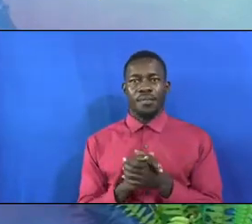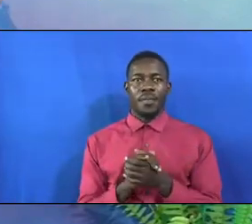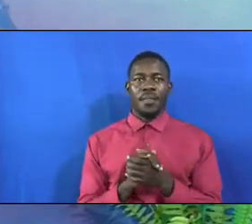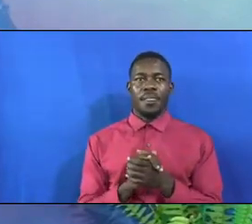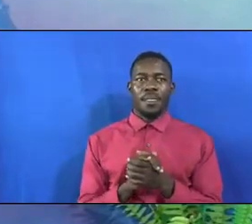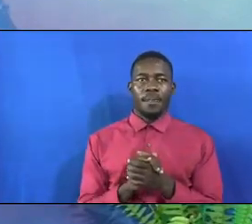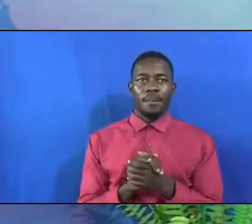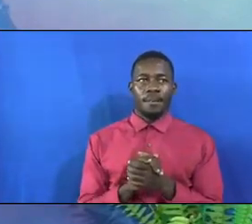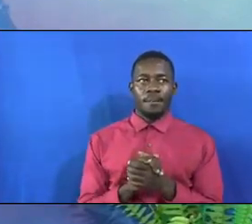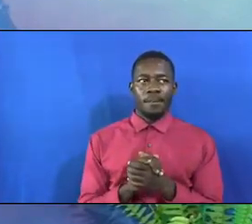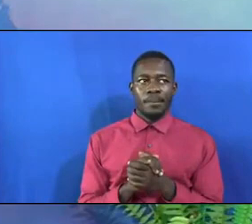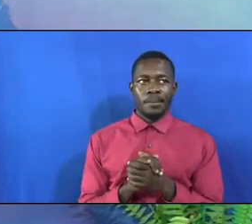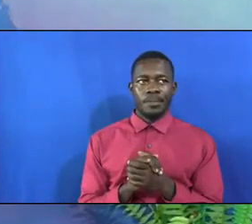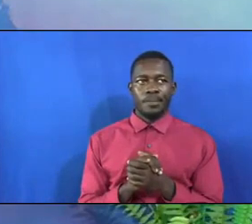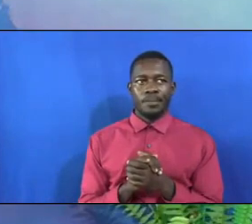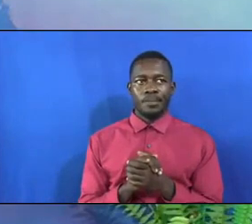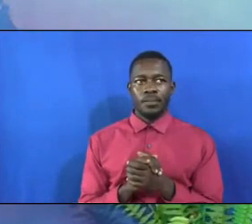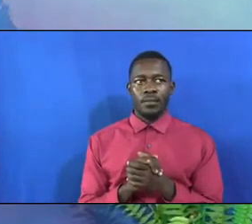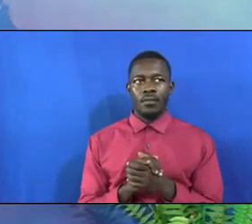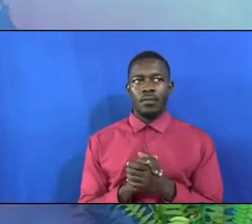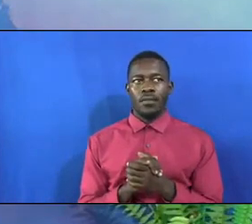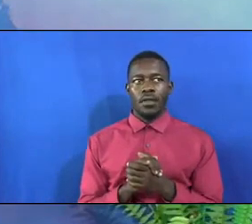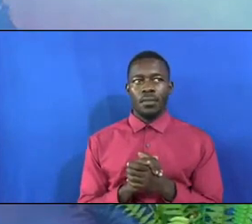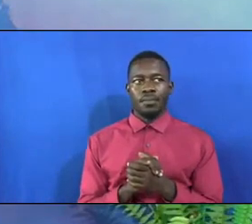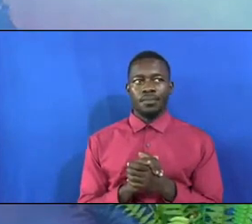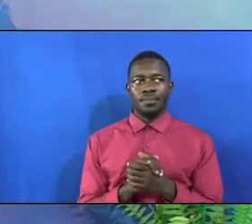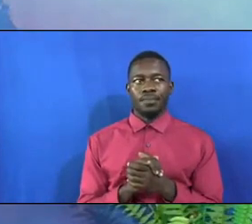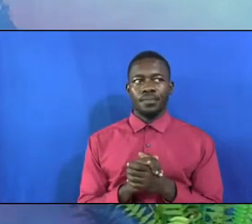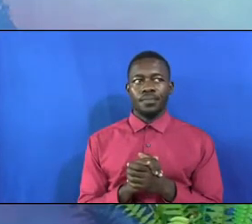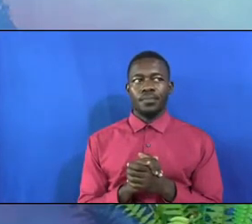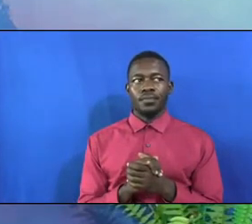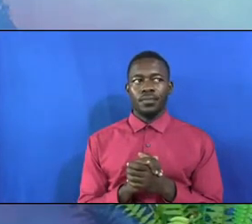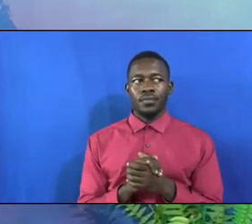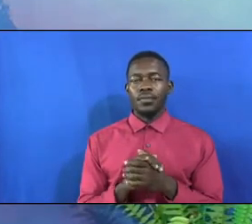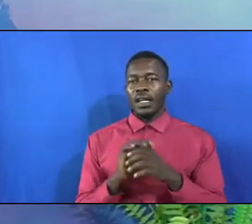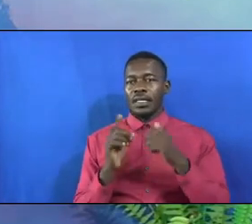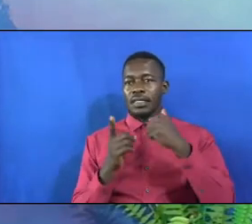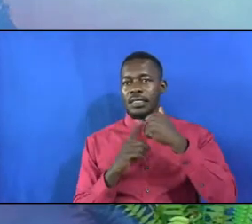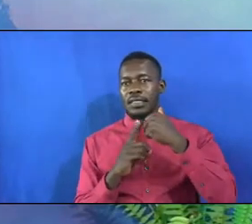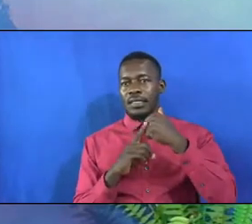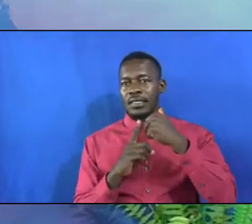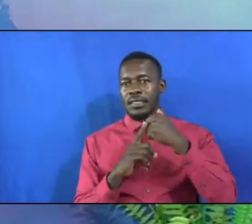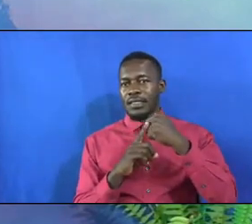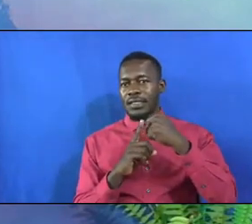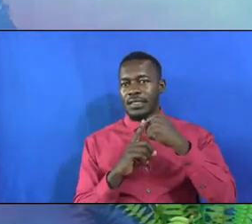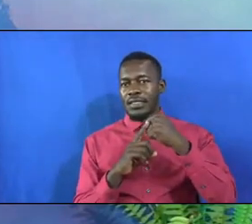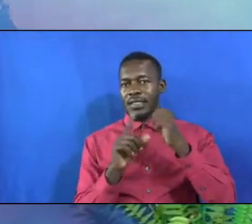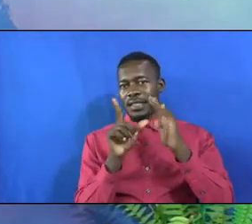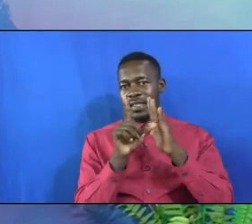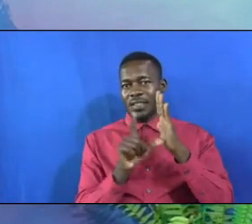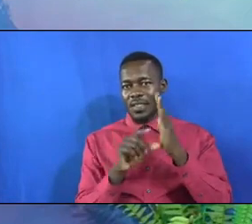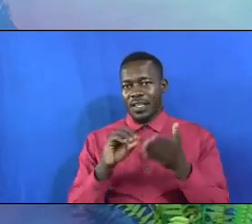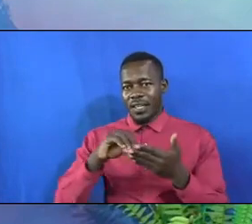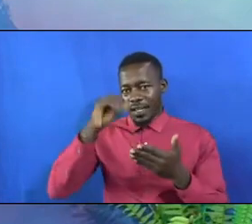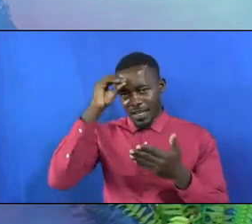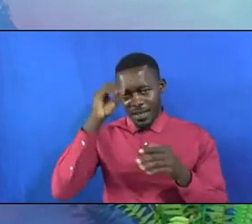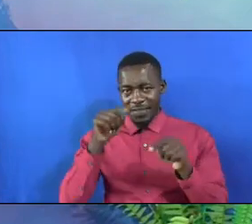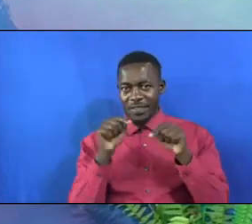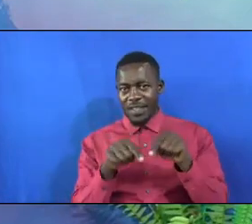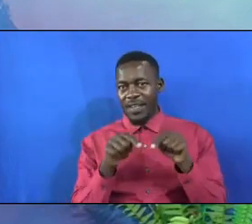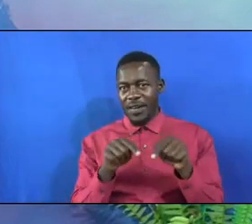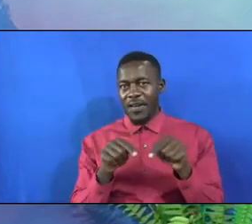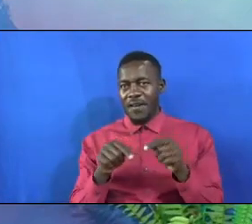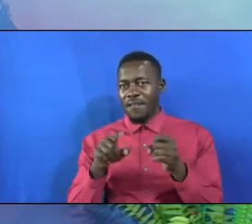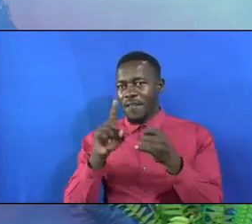can pray in the vineyard of the Lord. Six lessons that I want us to learn from this. The